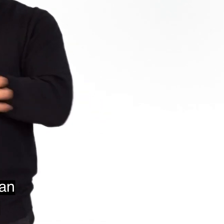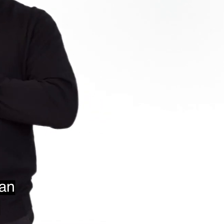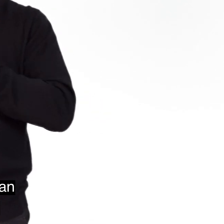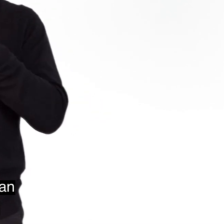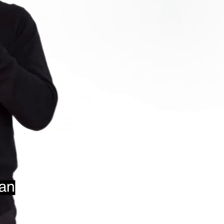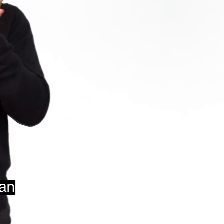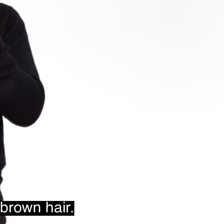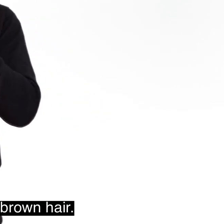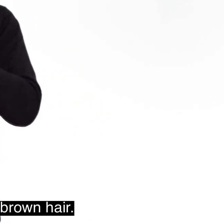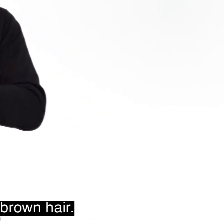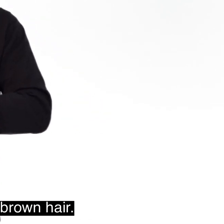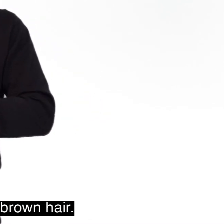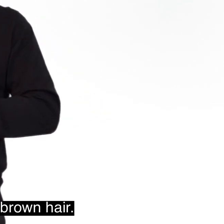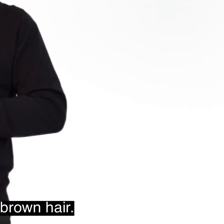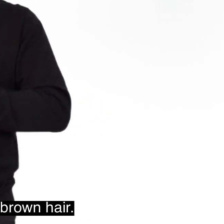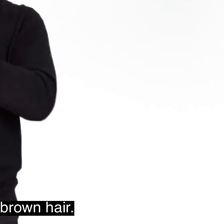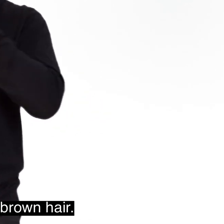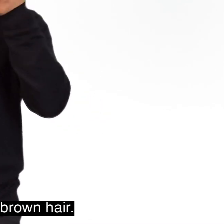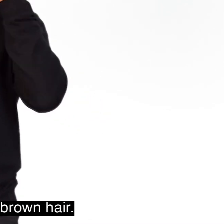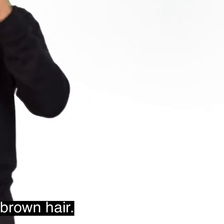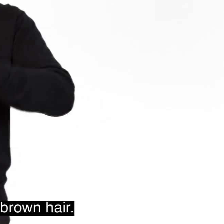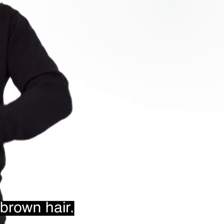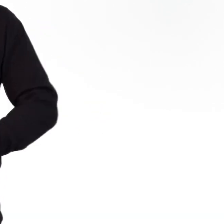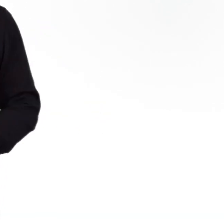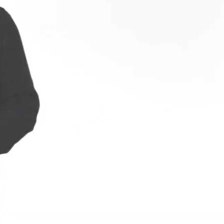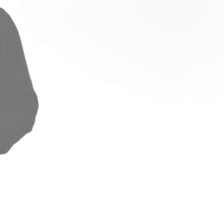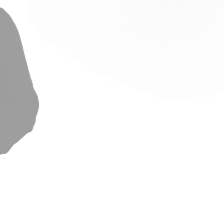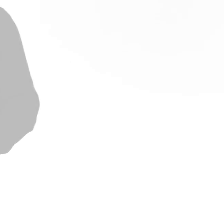hair. And Jan, a mature woman with brown hair.